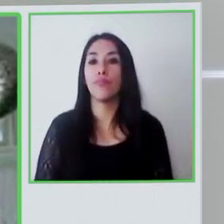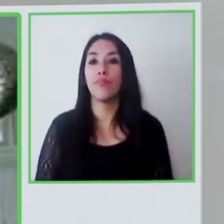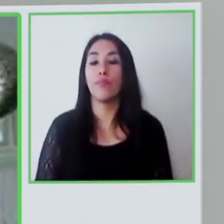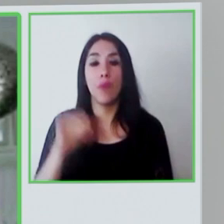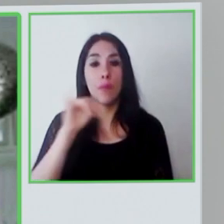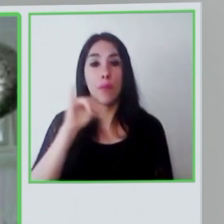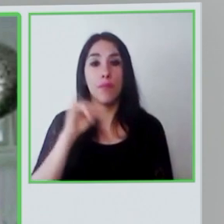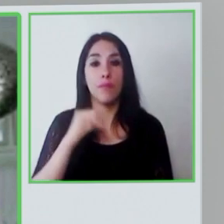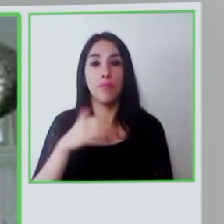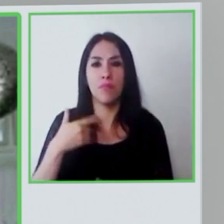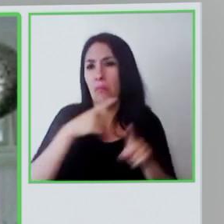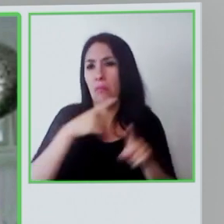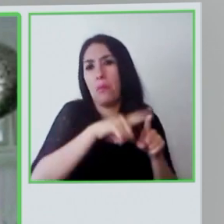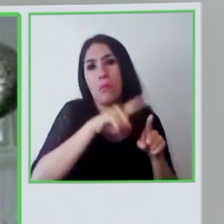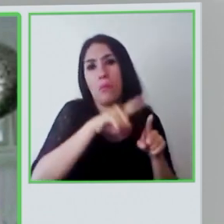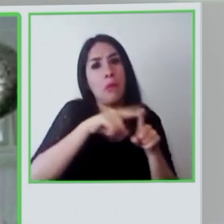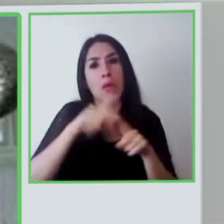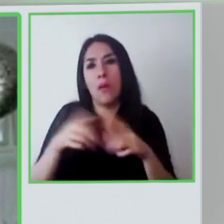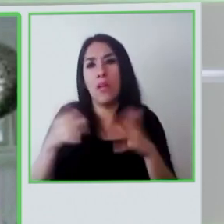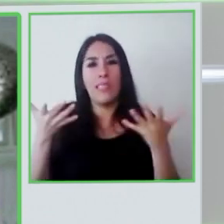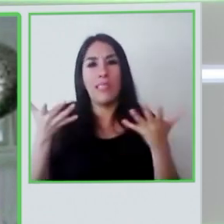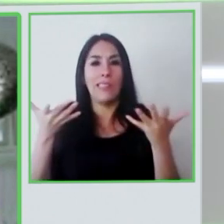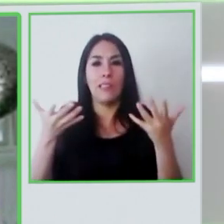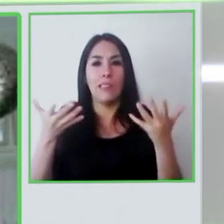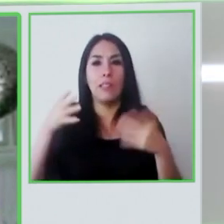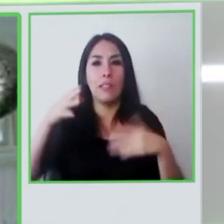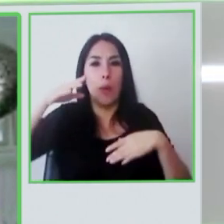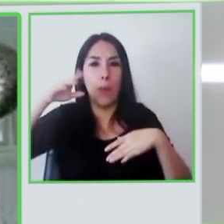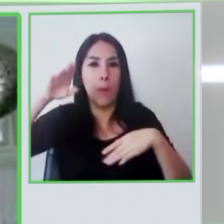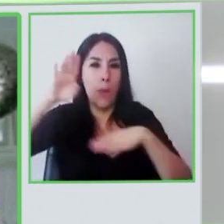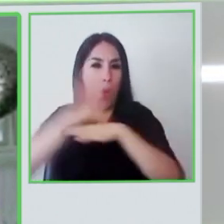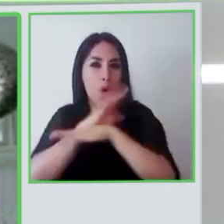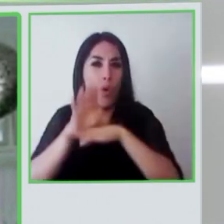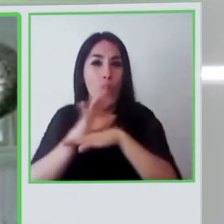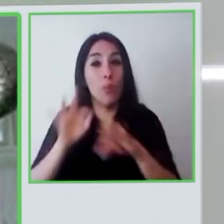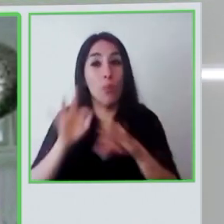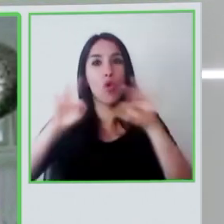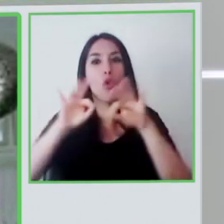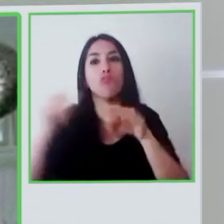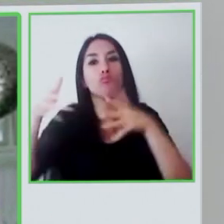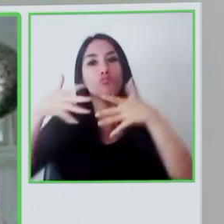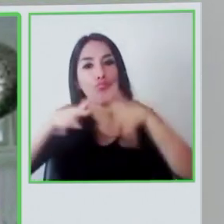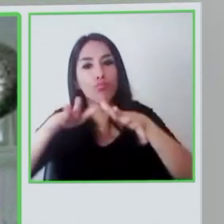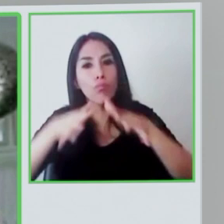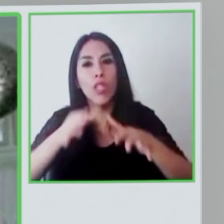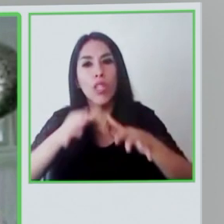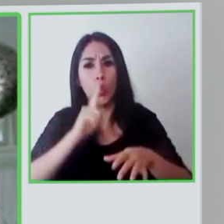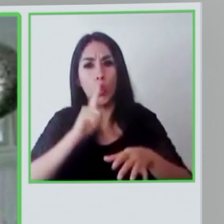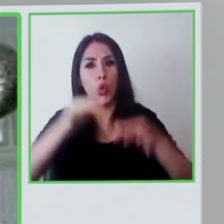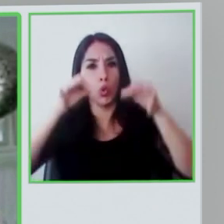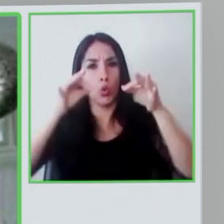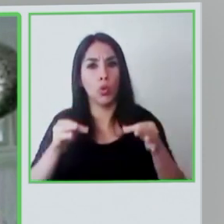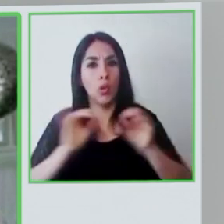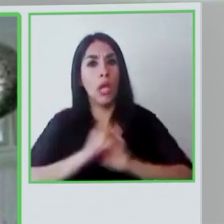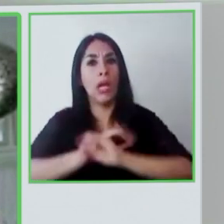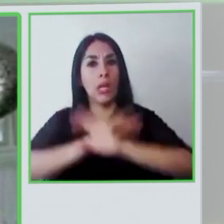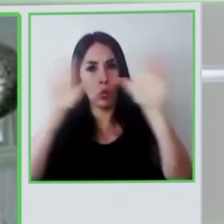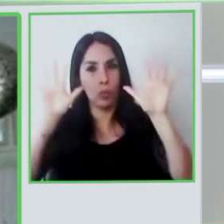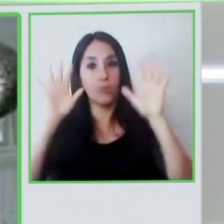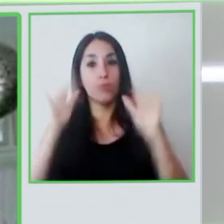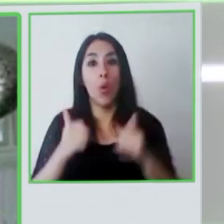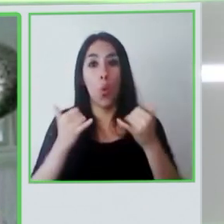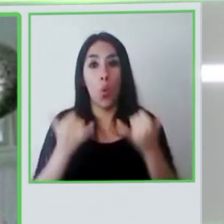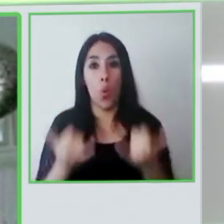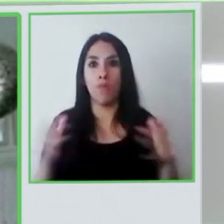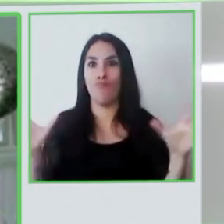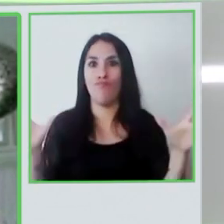group and create different activities if we want to provide the right message. We are growing all